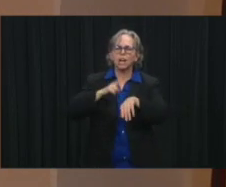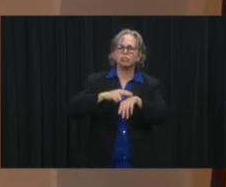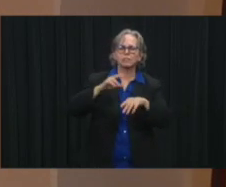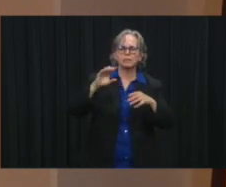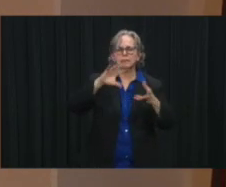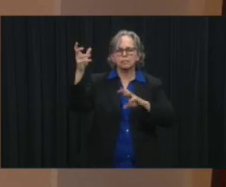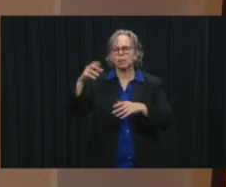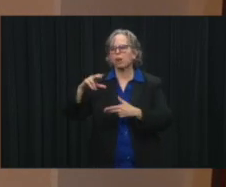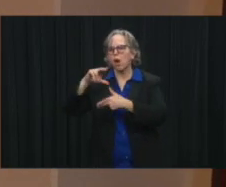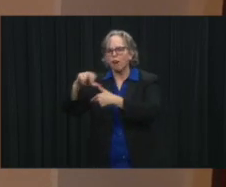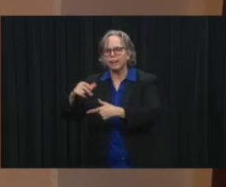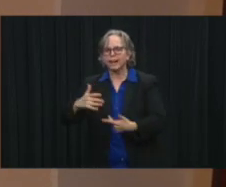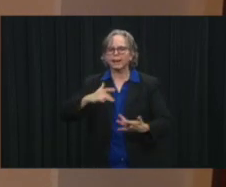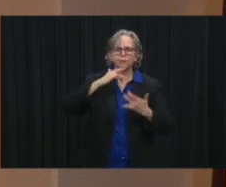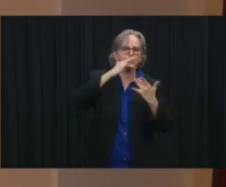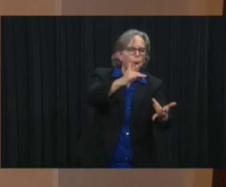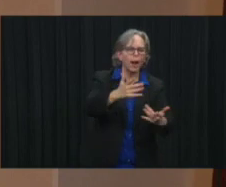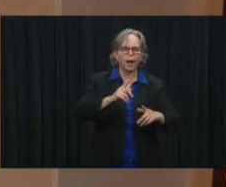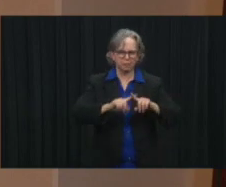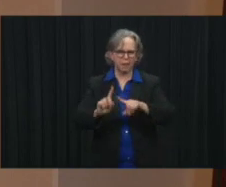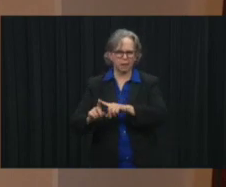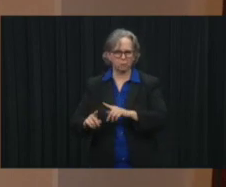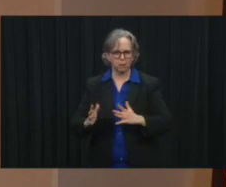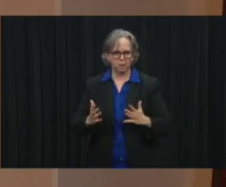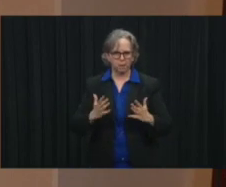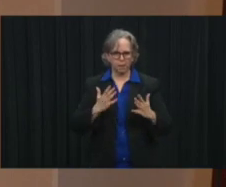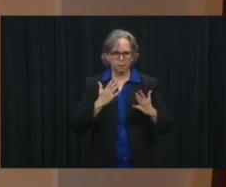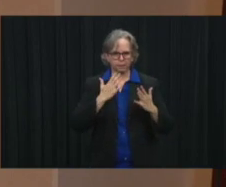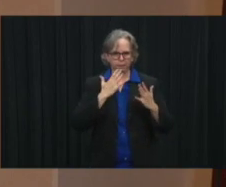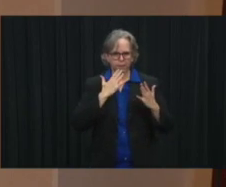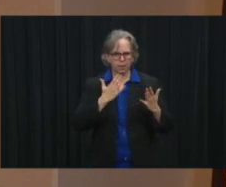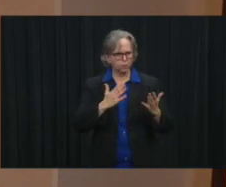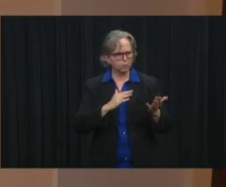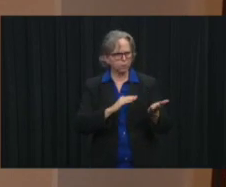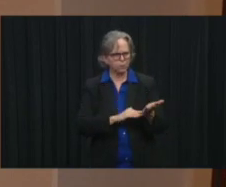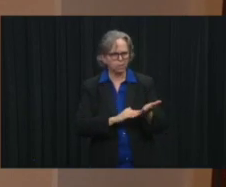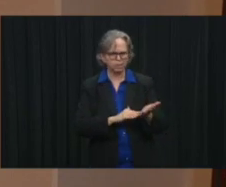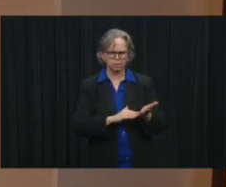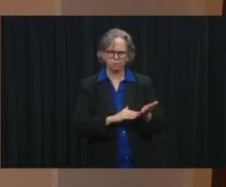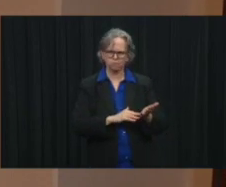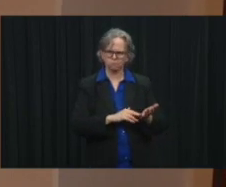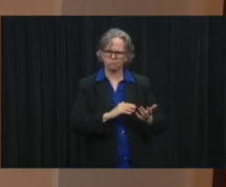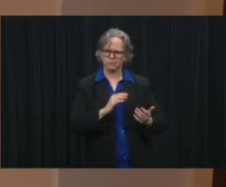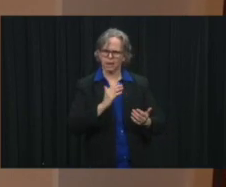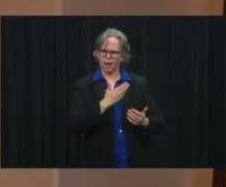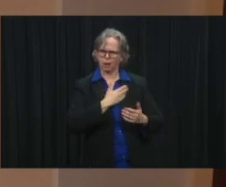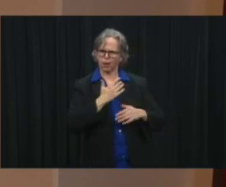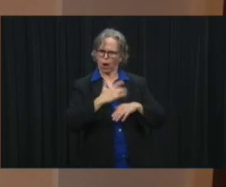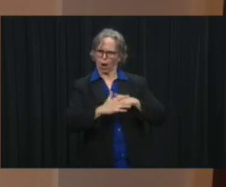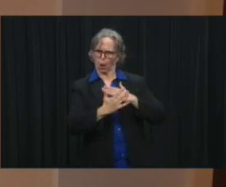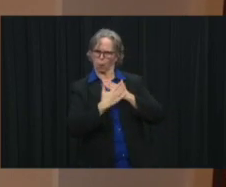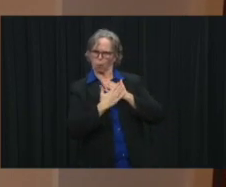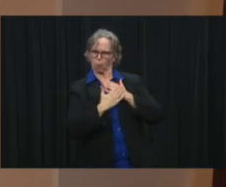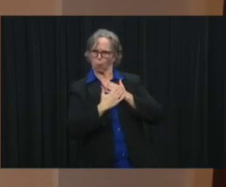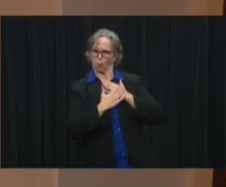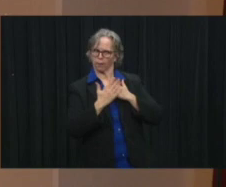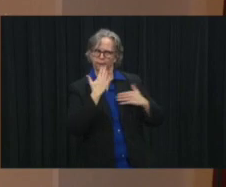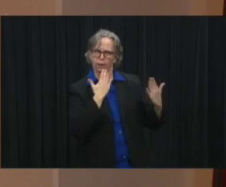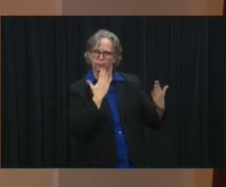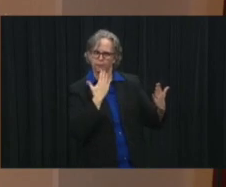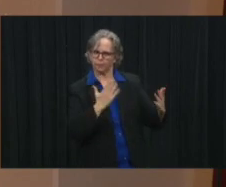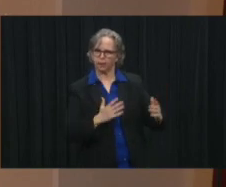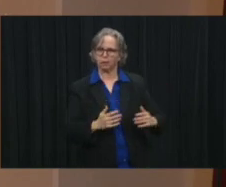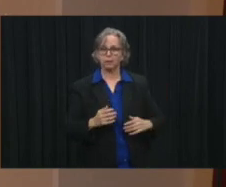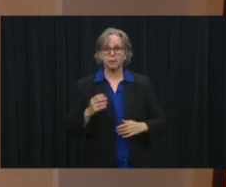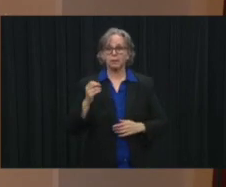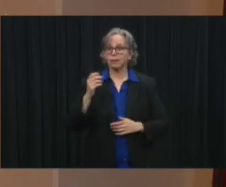We're grateful that Dr. Acton was our early warning system, and Governor, we all appreciate the swift action that you took, because that